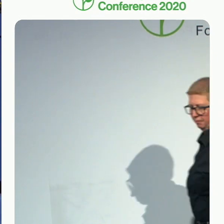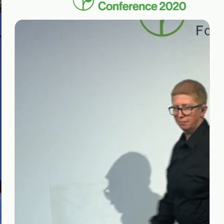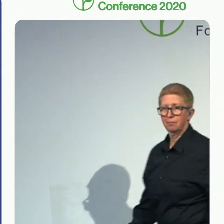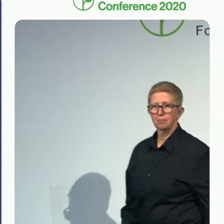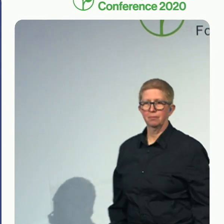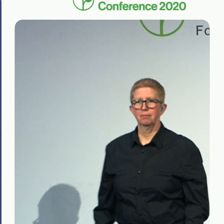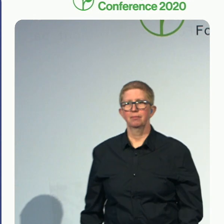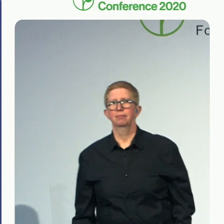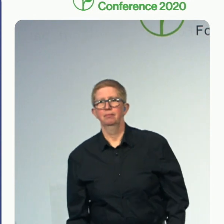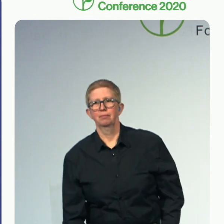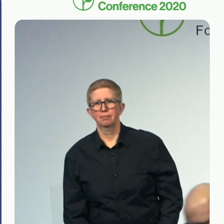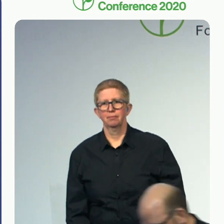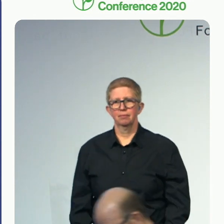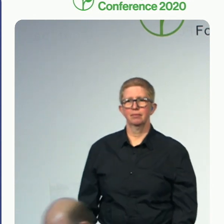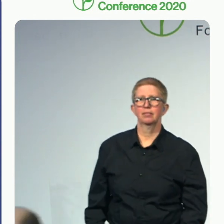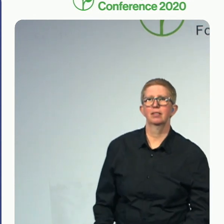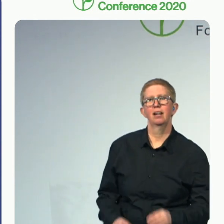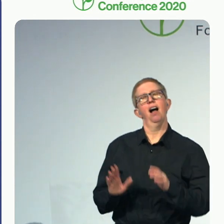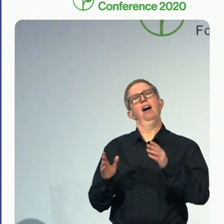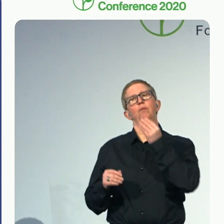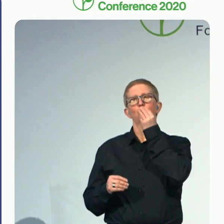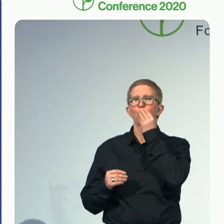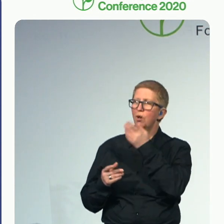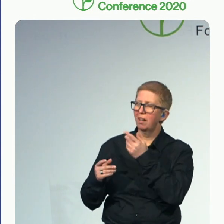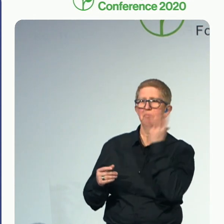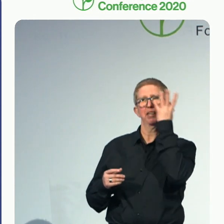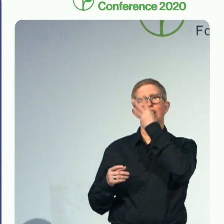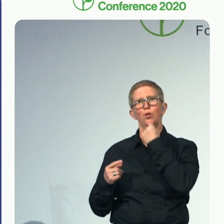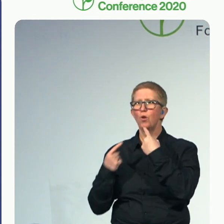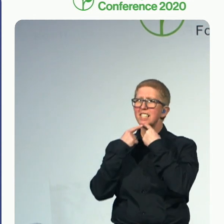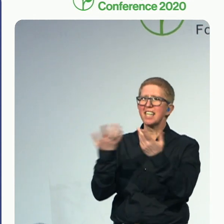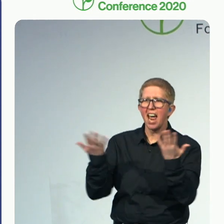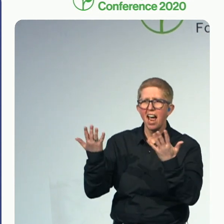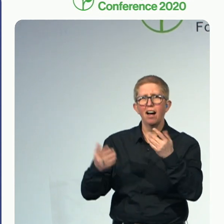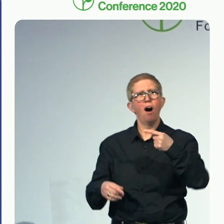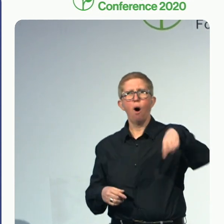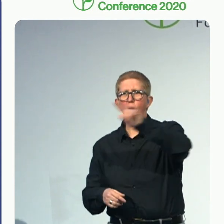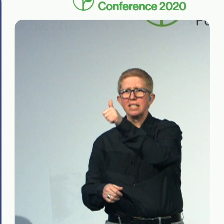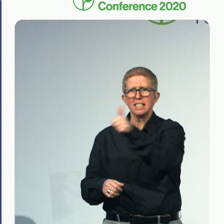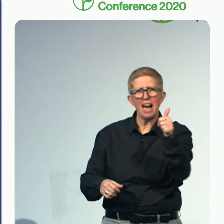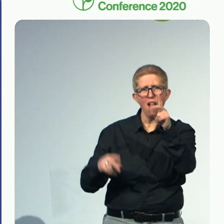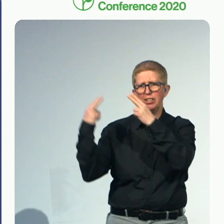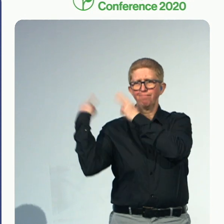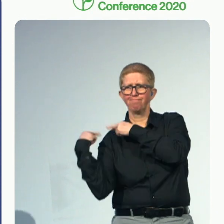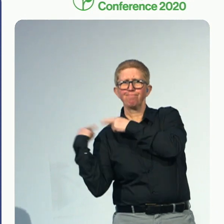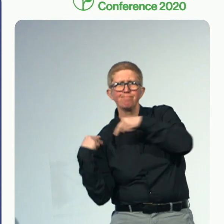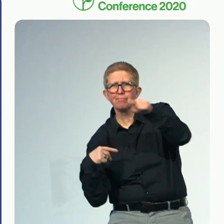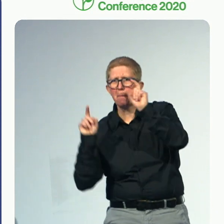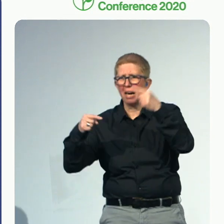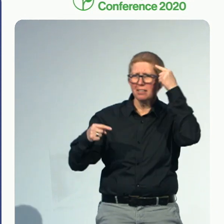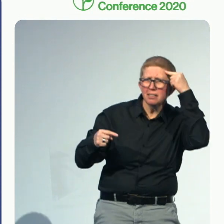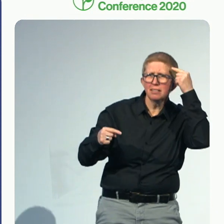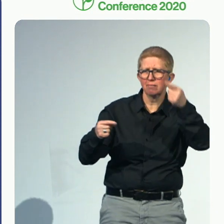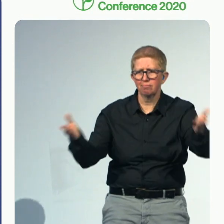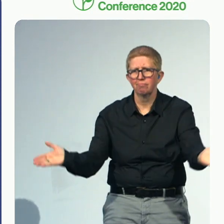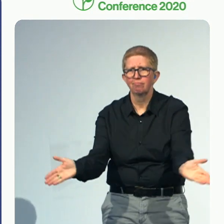I really loved what Albert said about who we're all responsible to promote inclusion, about experts and teachers. I